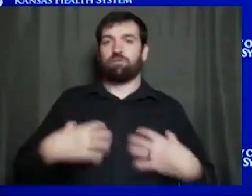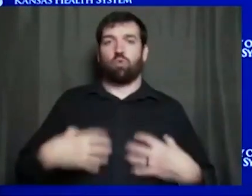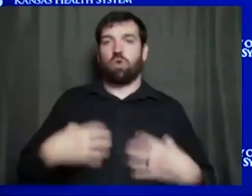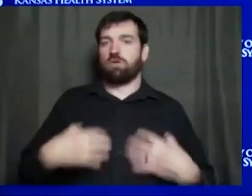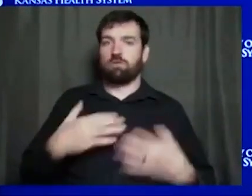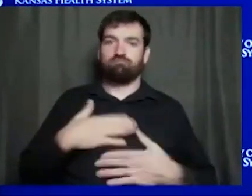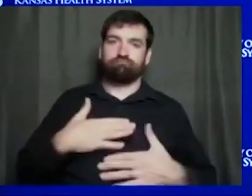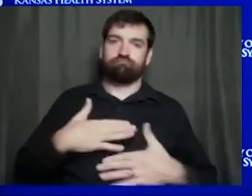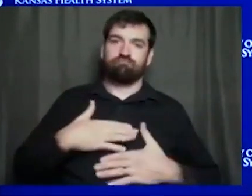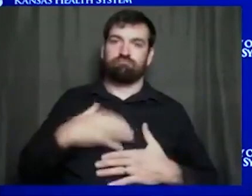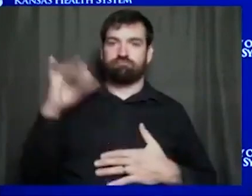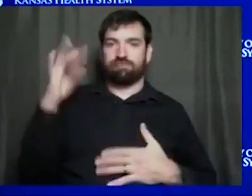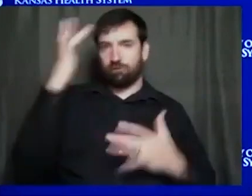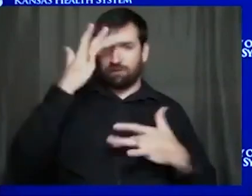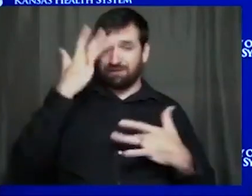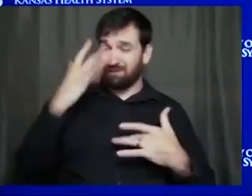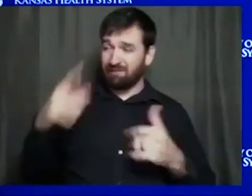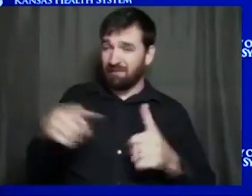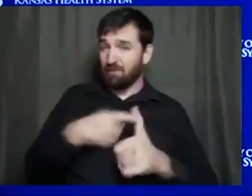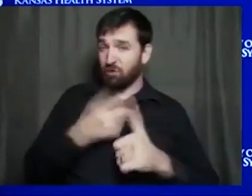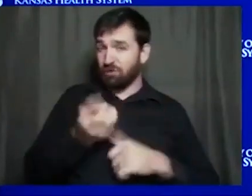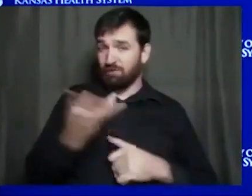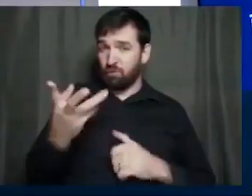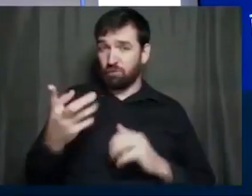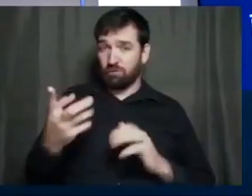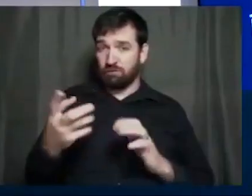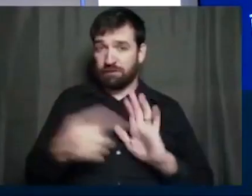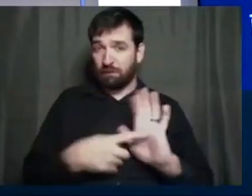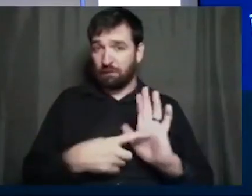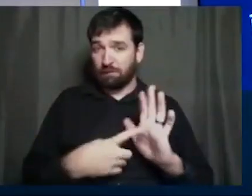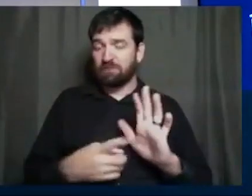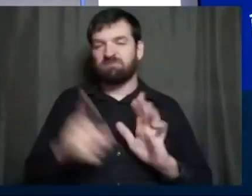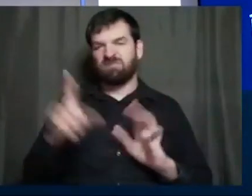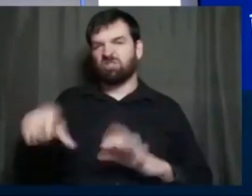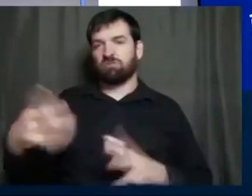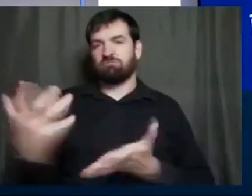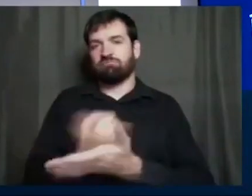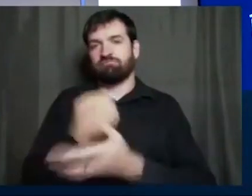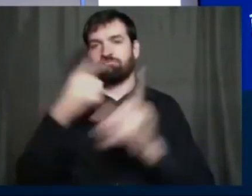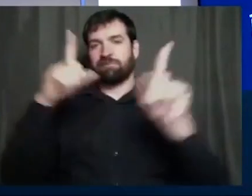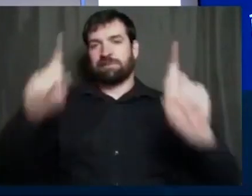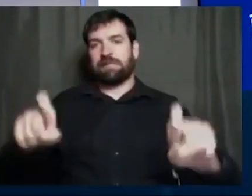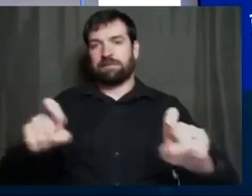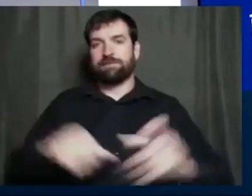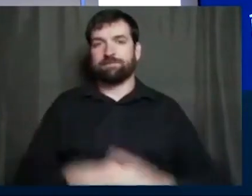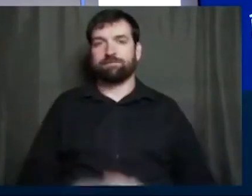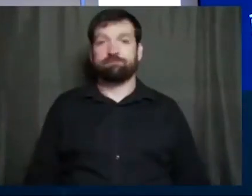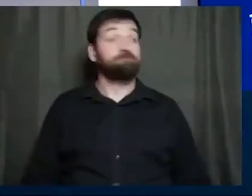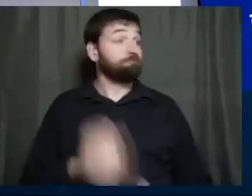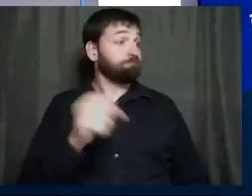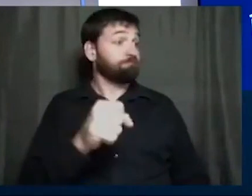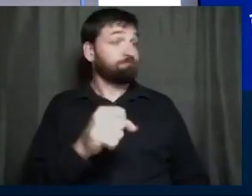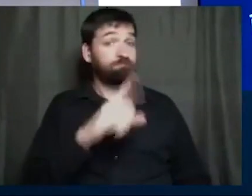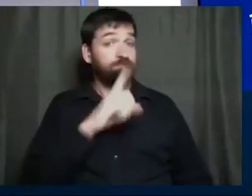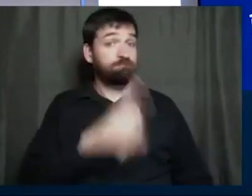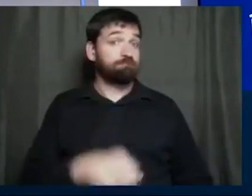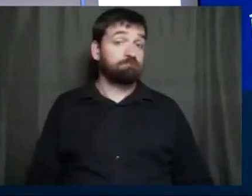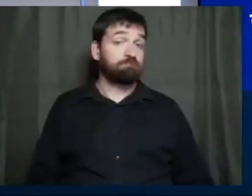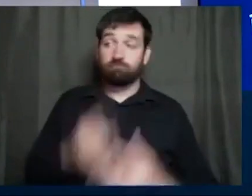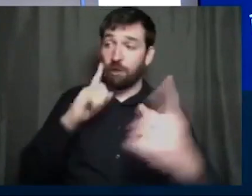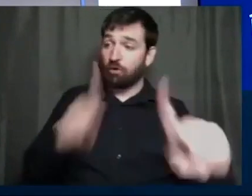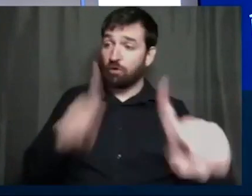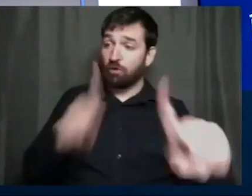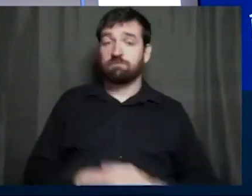tested on those first day that symptoms occur, for sure. Absolutely. Yeah, and you think that, yeah. Absolutely agree. Okay, so some people